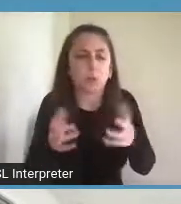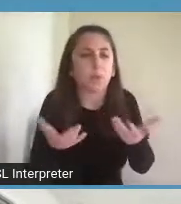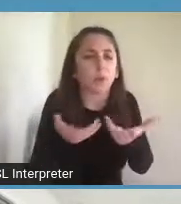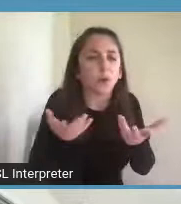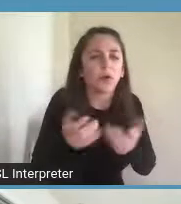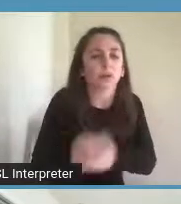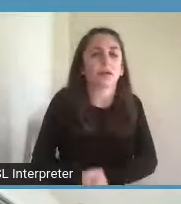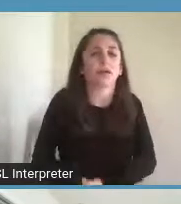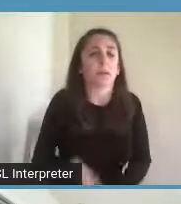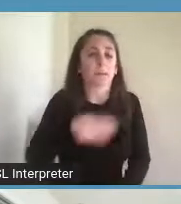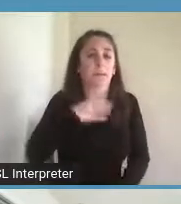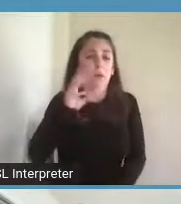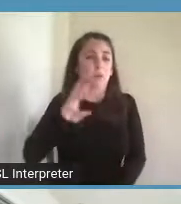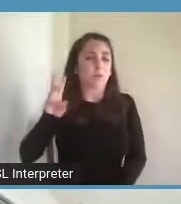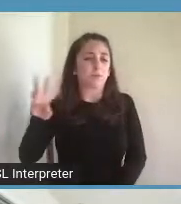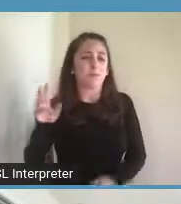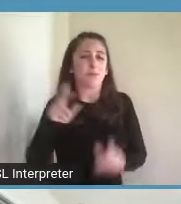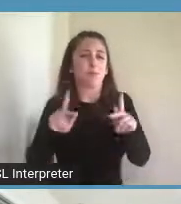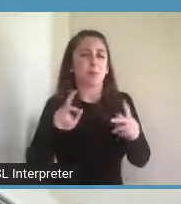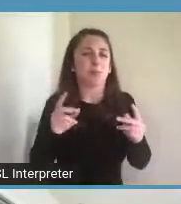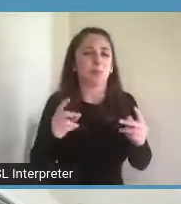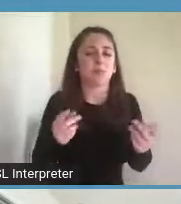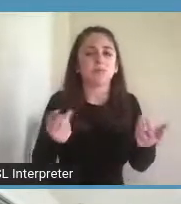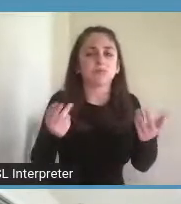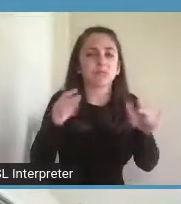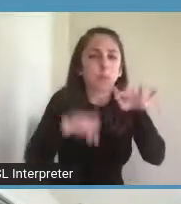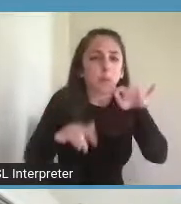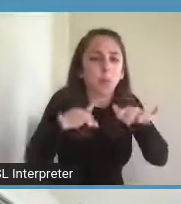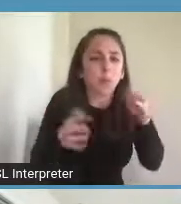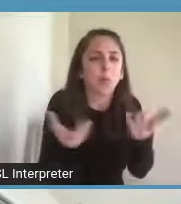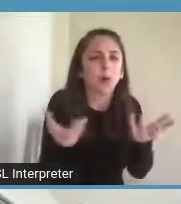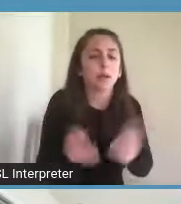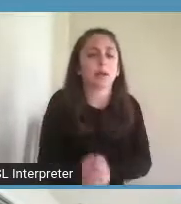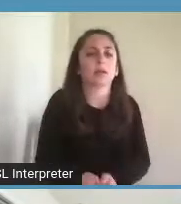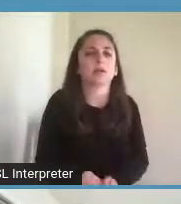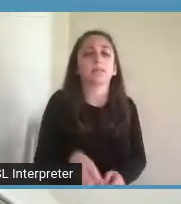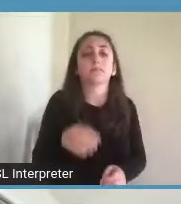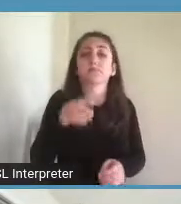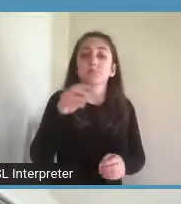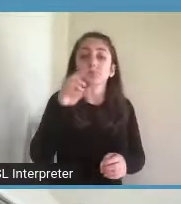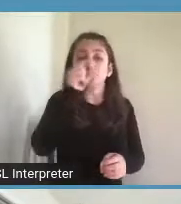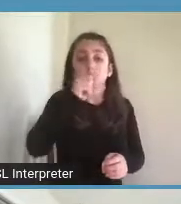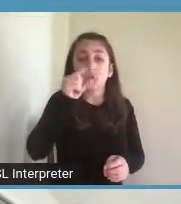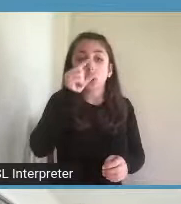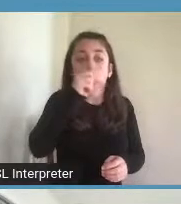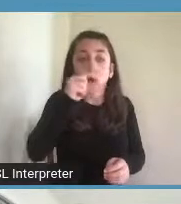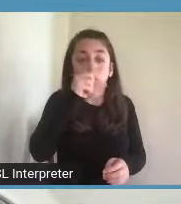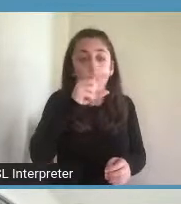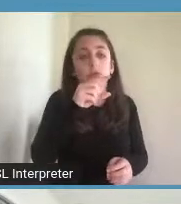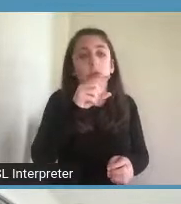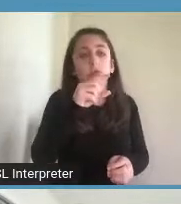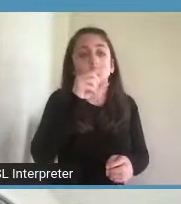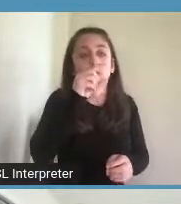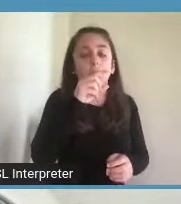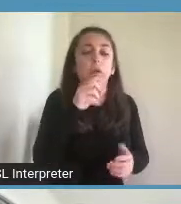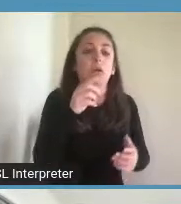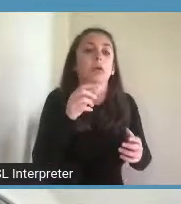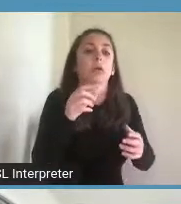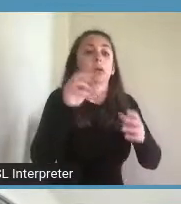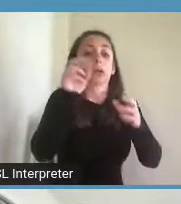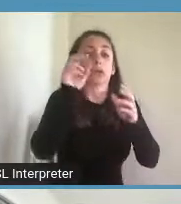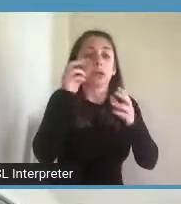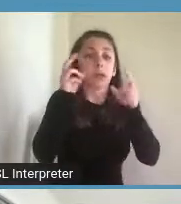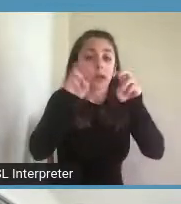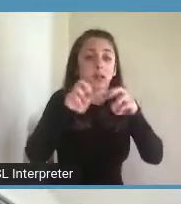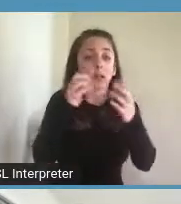doing on my website? So my big caveat here is Google Analytics tells me only 2% of my visits include a site search. So